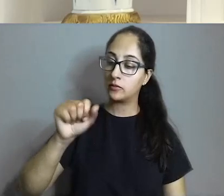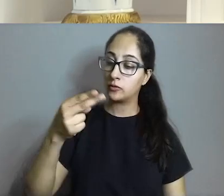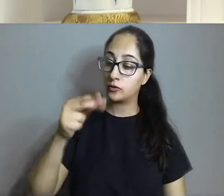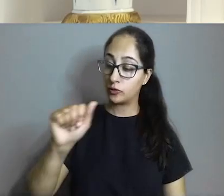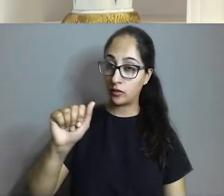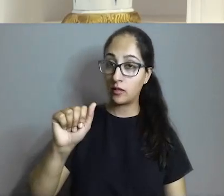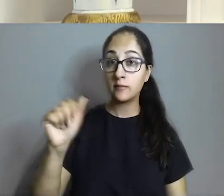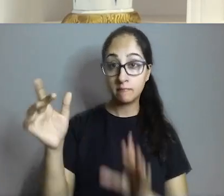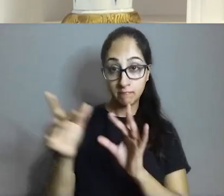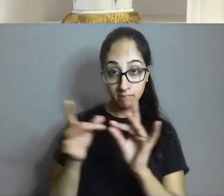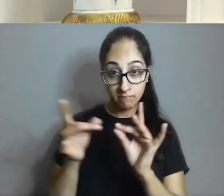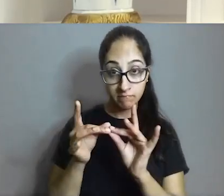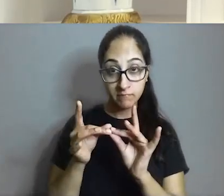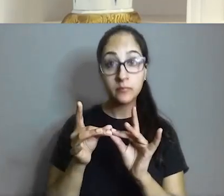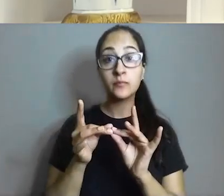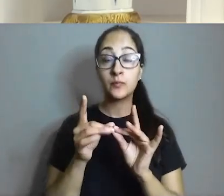made.